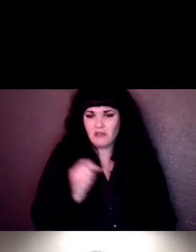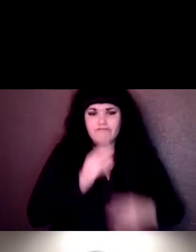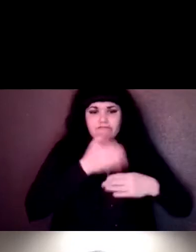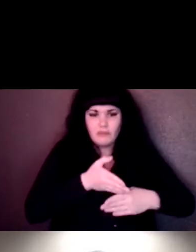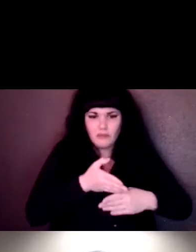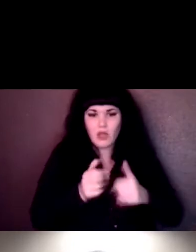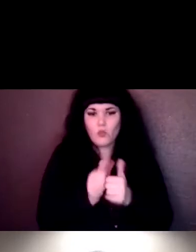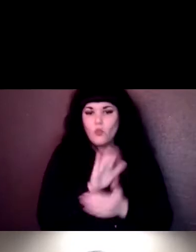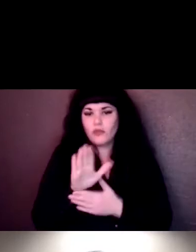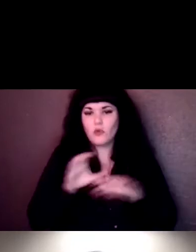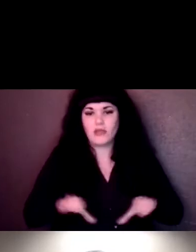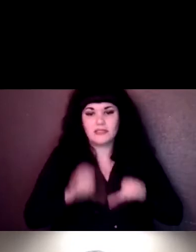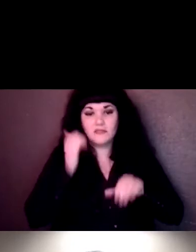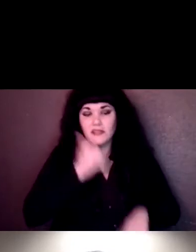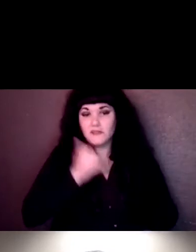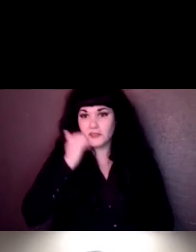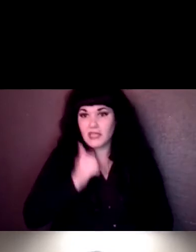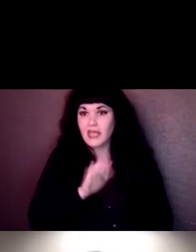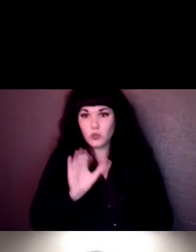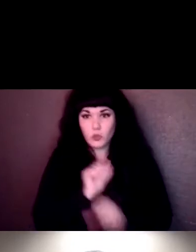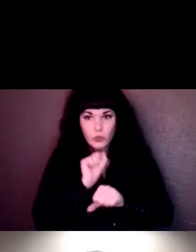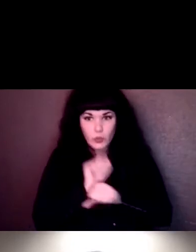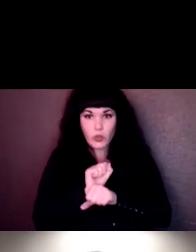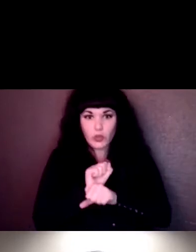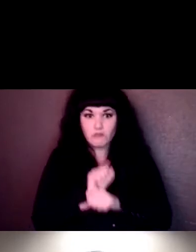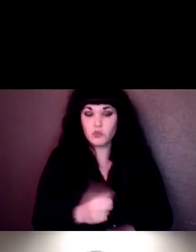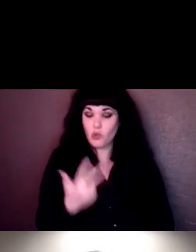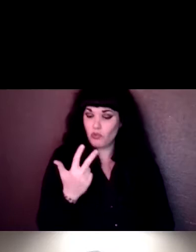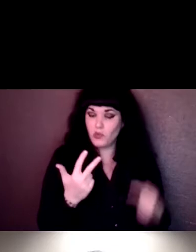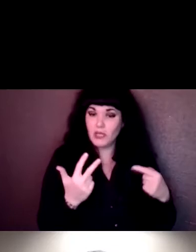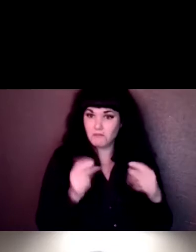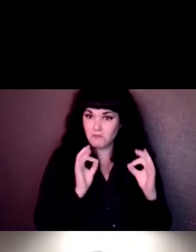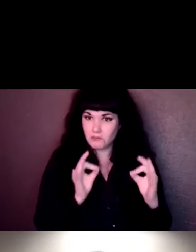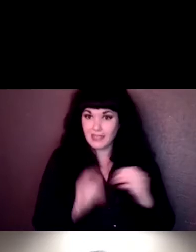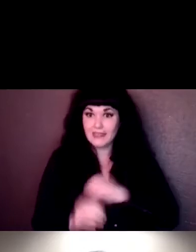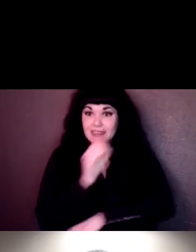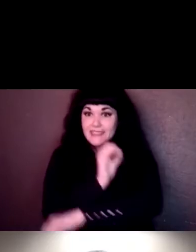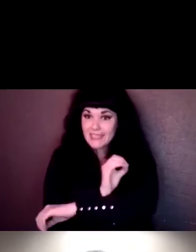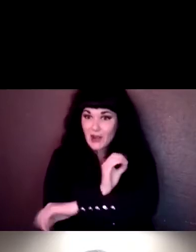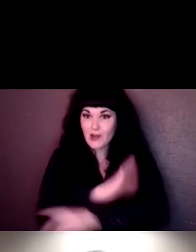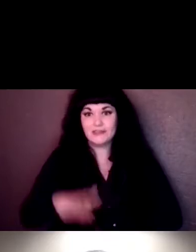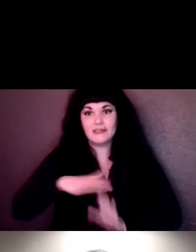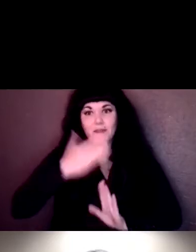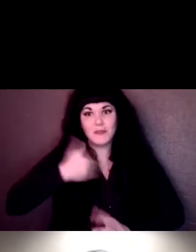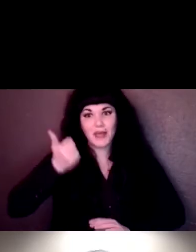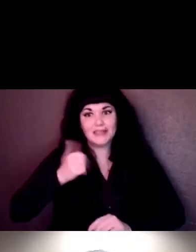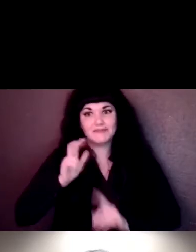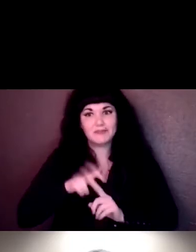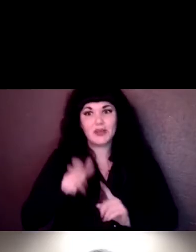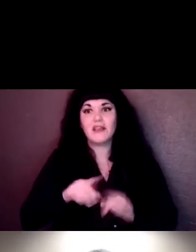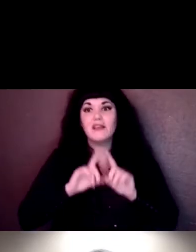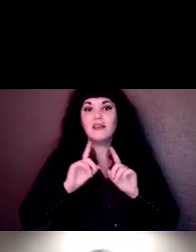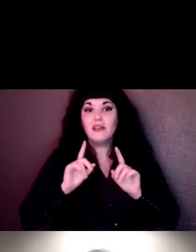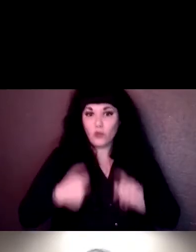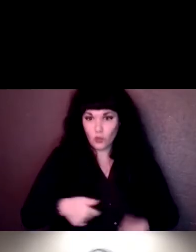of daily living and your work. So 3 would be ideal. 0 is the most ideal, and we do achieve that in many of